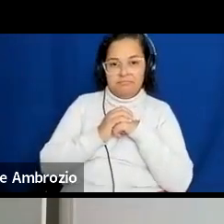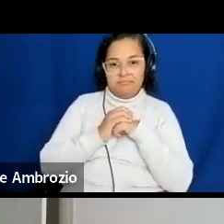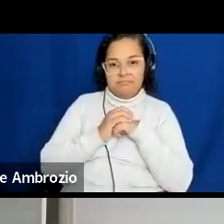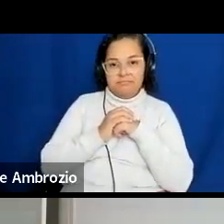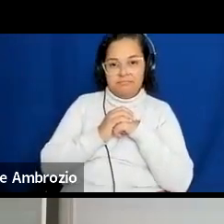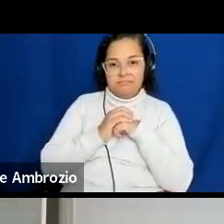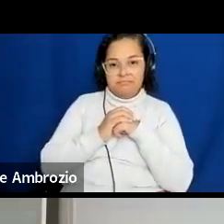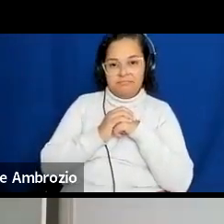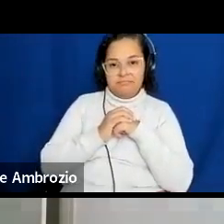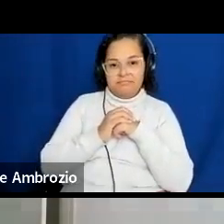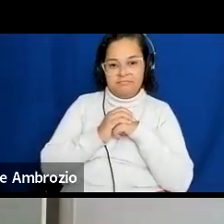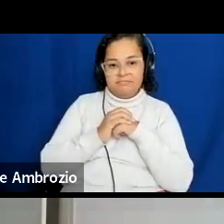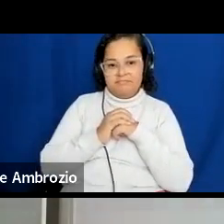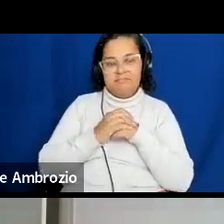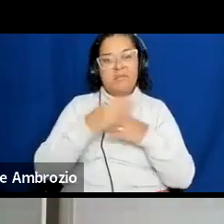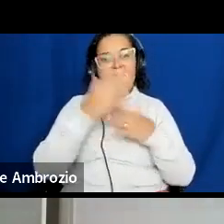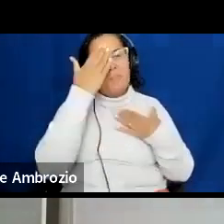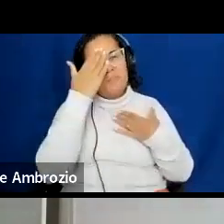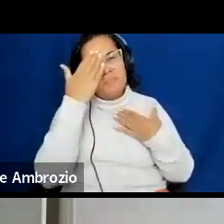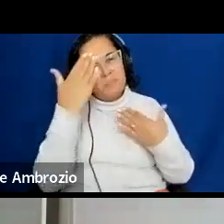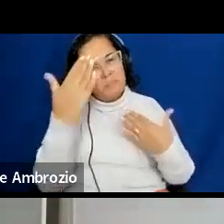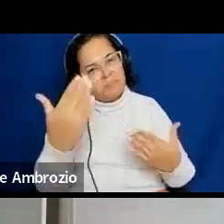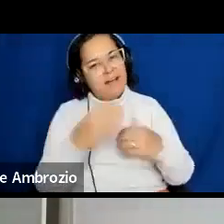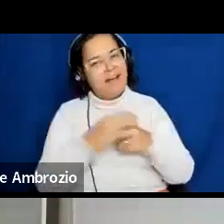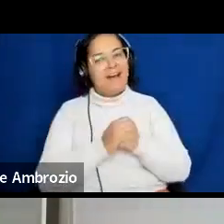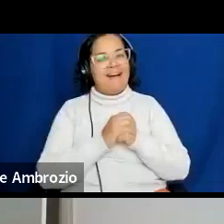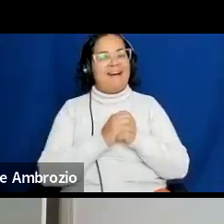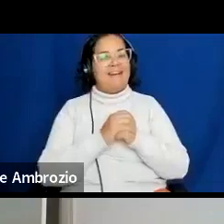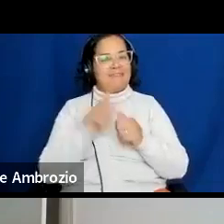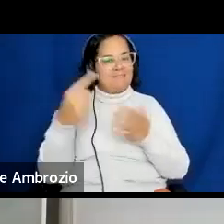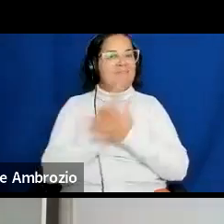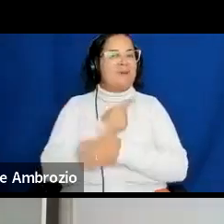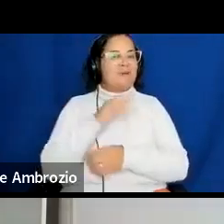caso. Thank you very much for that question.